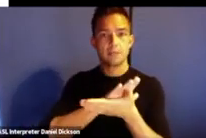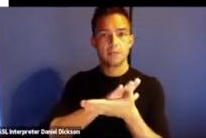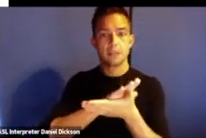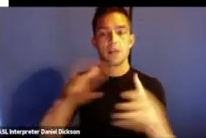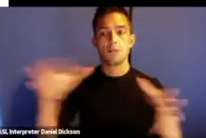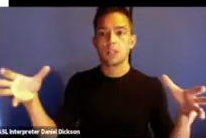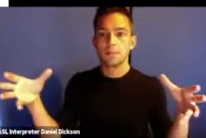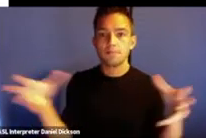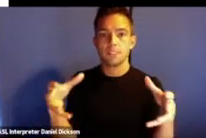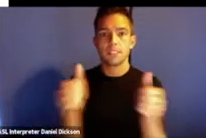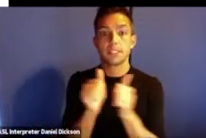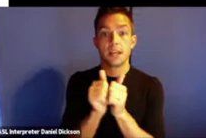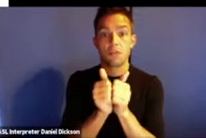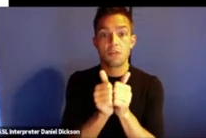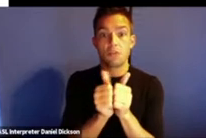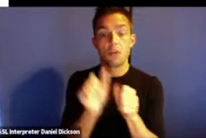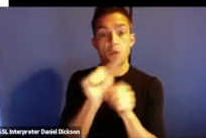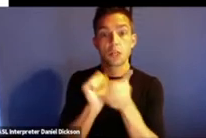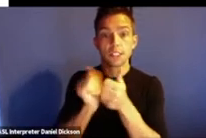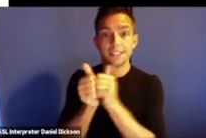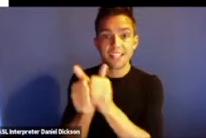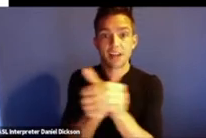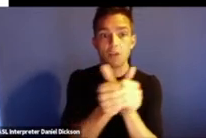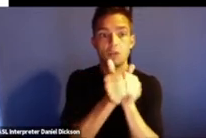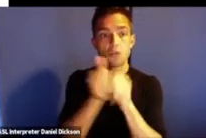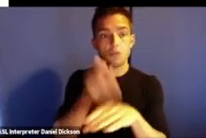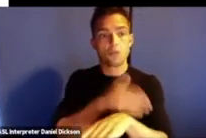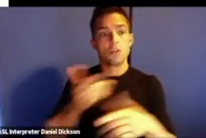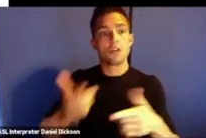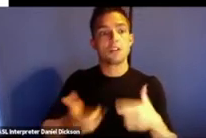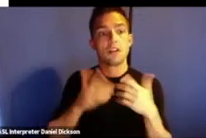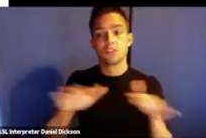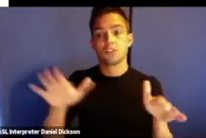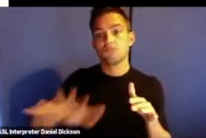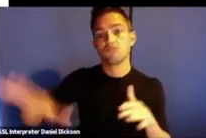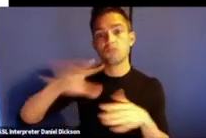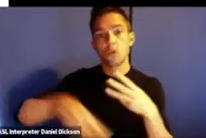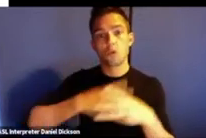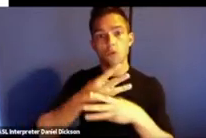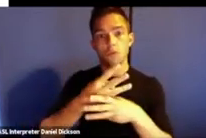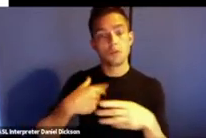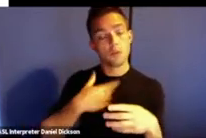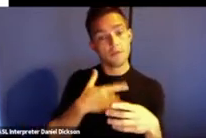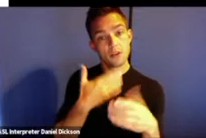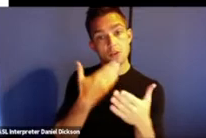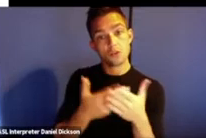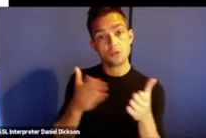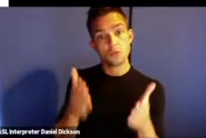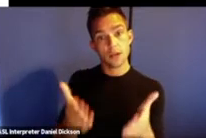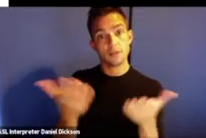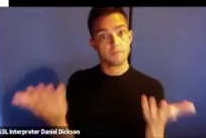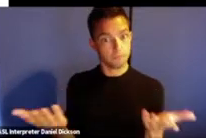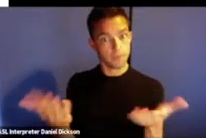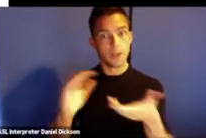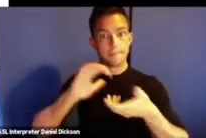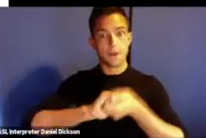together and basically work together to improve the lives of children across the world. And we thought one of the good ways to do this would be to